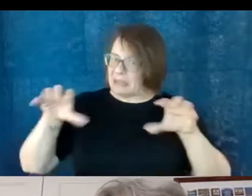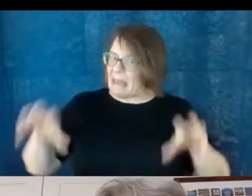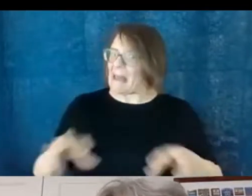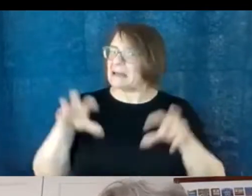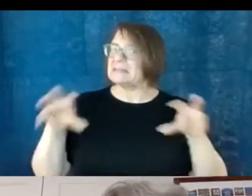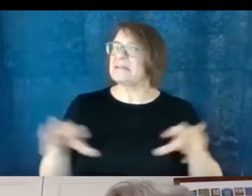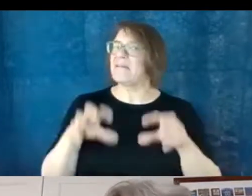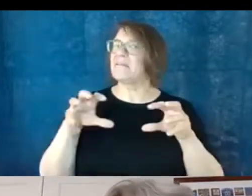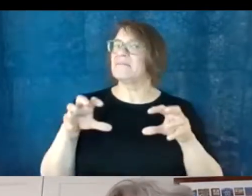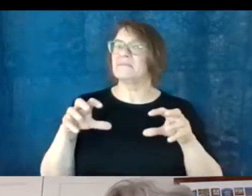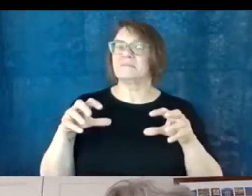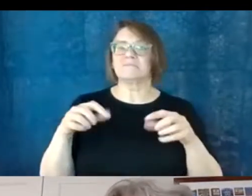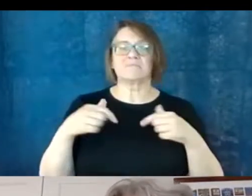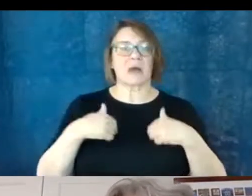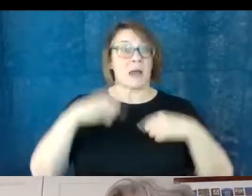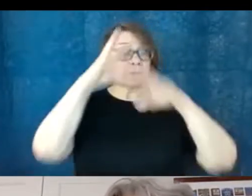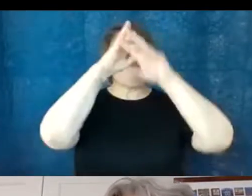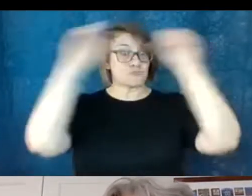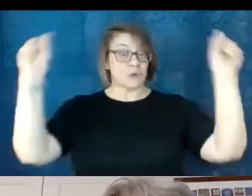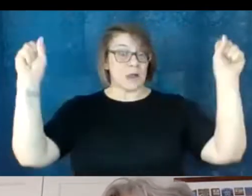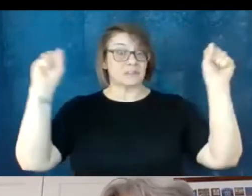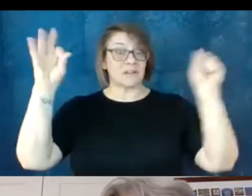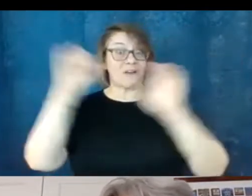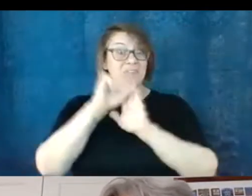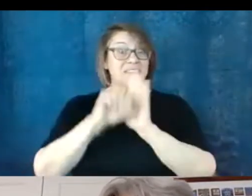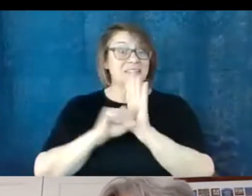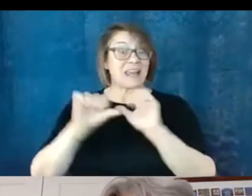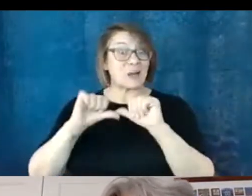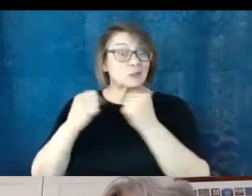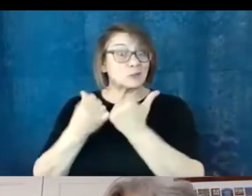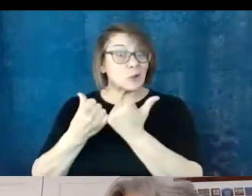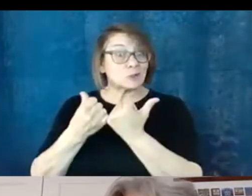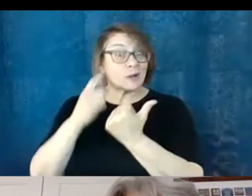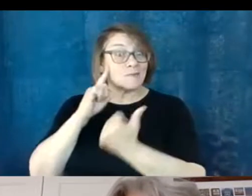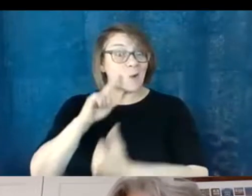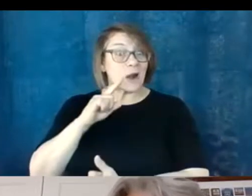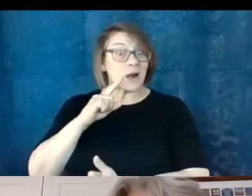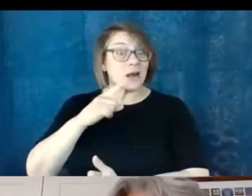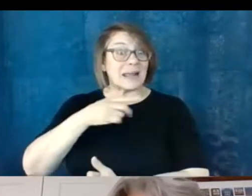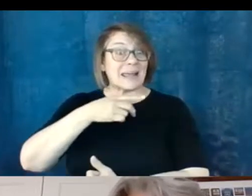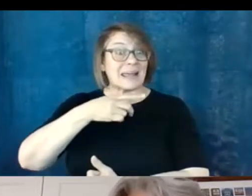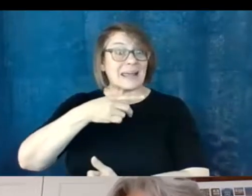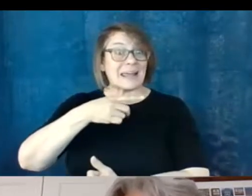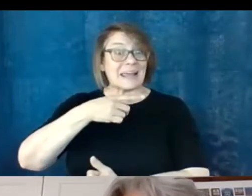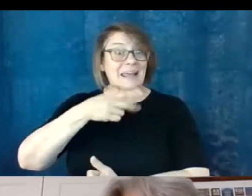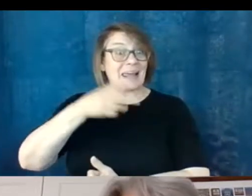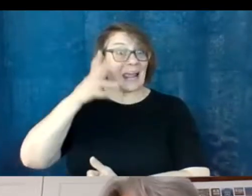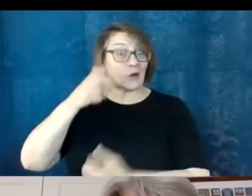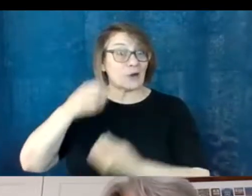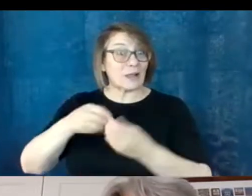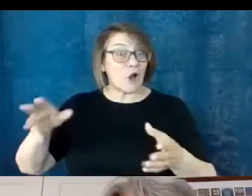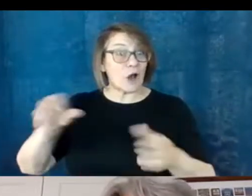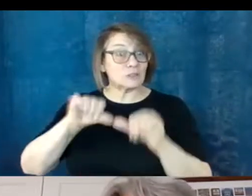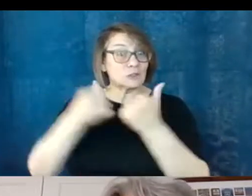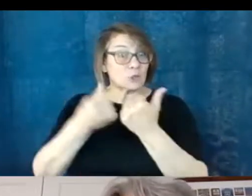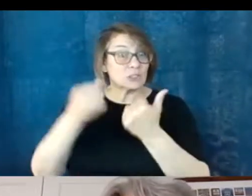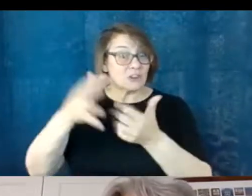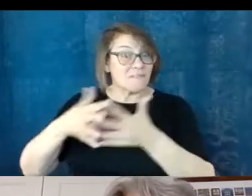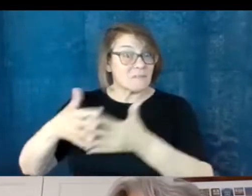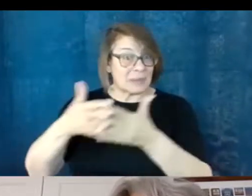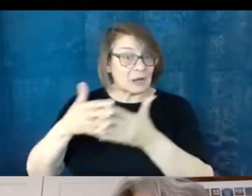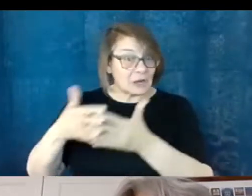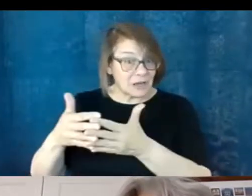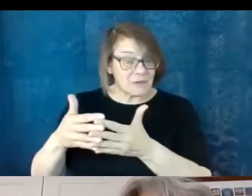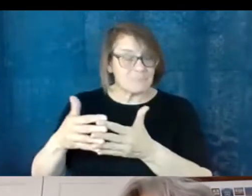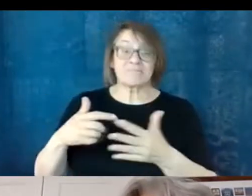the president of the State Association for the Hearing Loss Association of America.